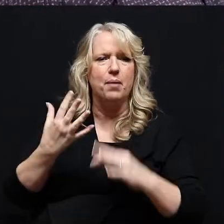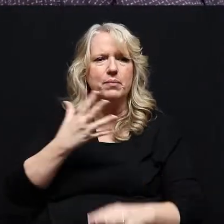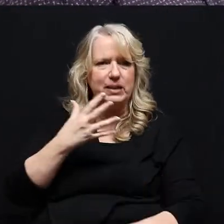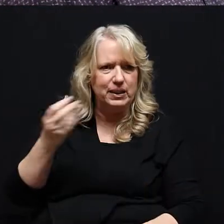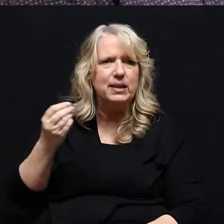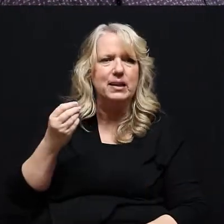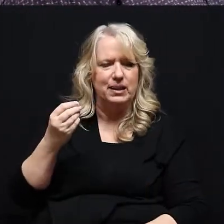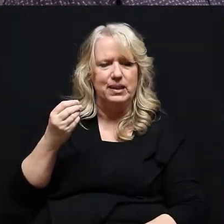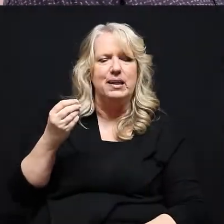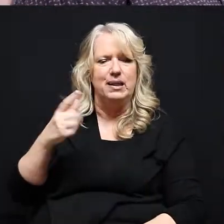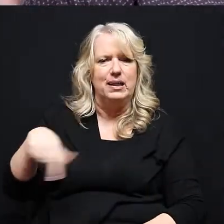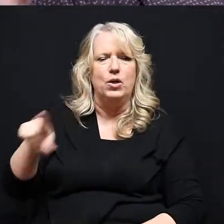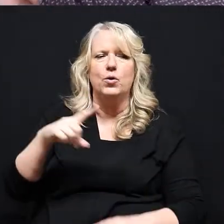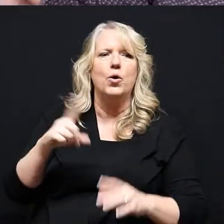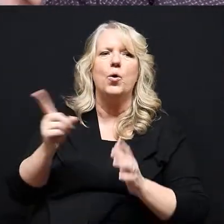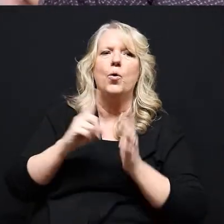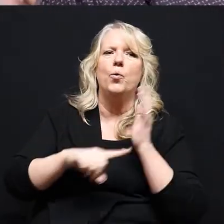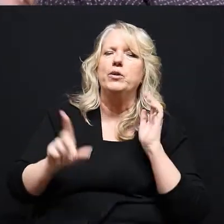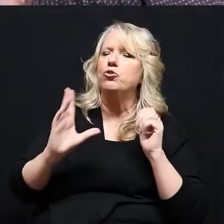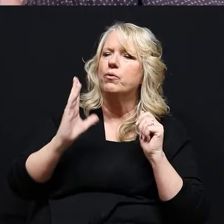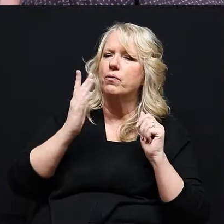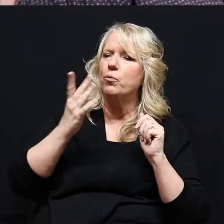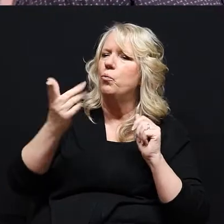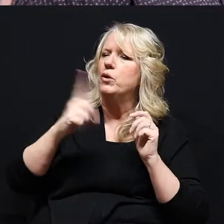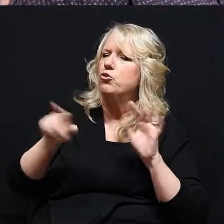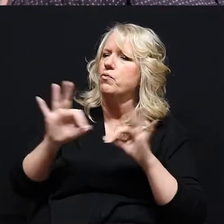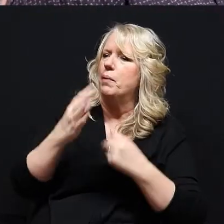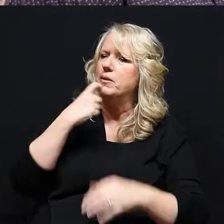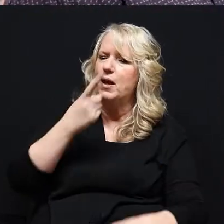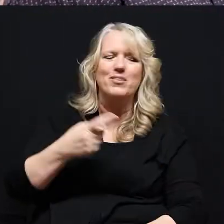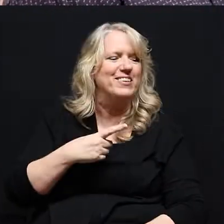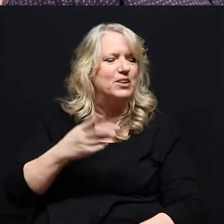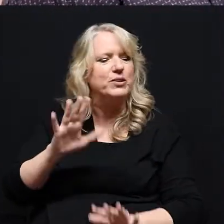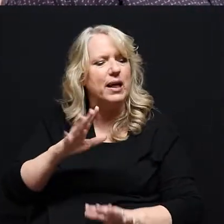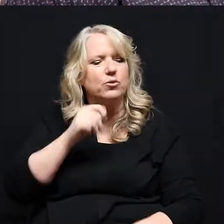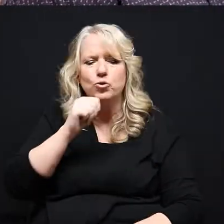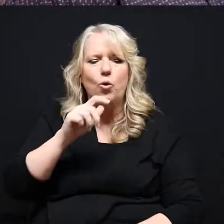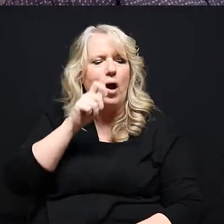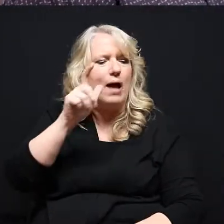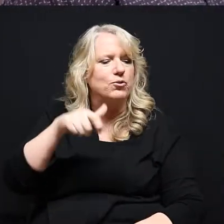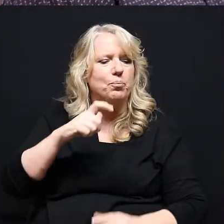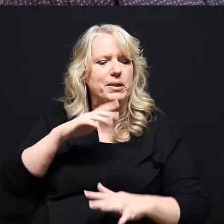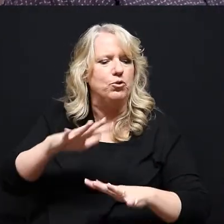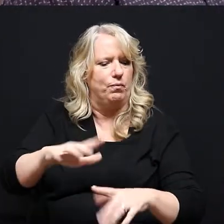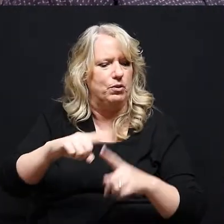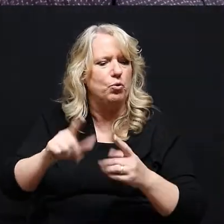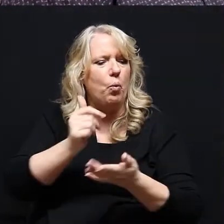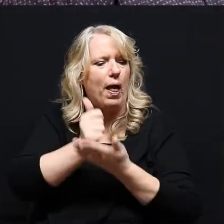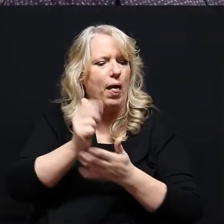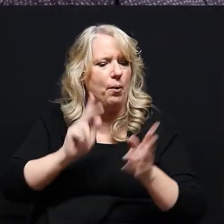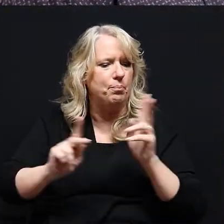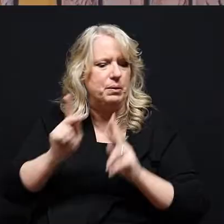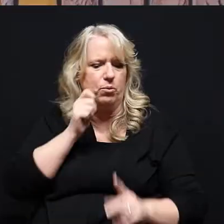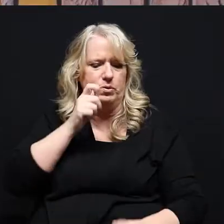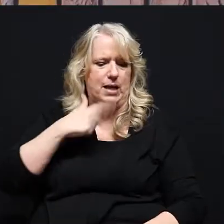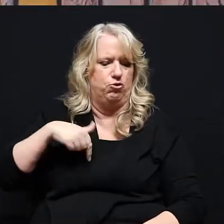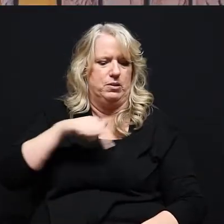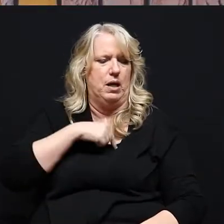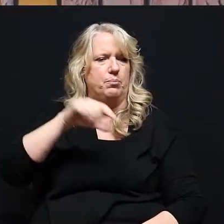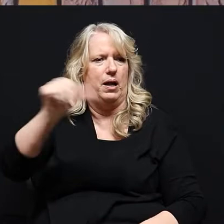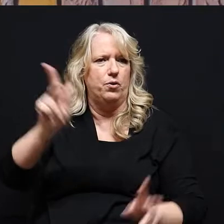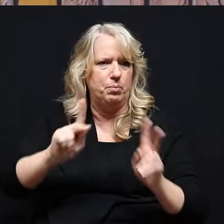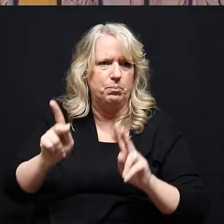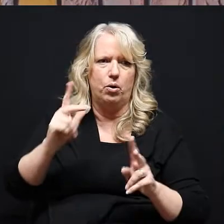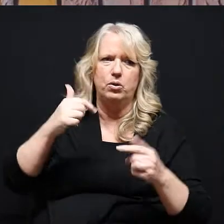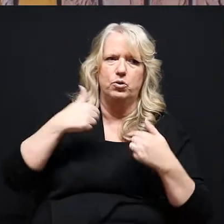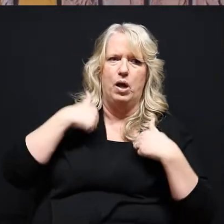more. And what did your family tell you? That don't be nervous because you will help a lot of people besides us. And I had to